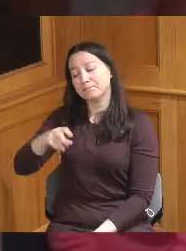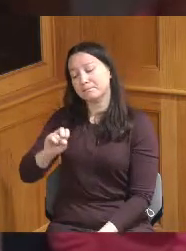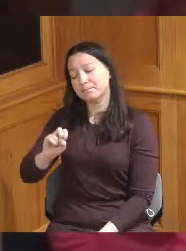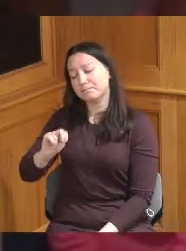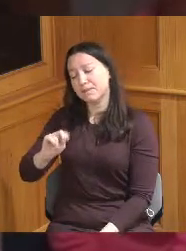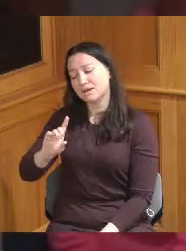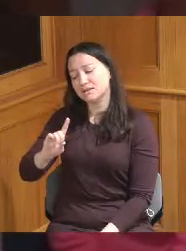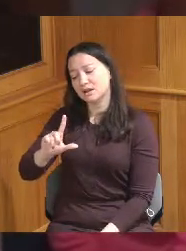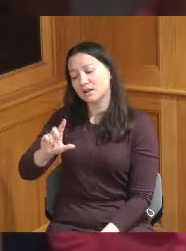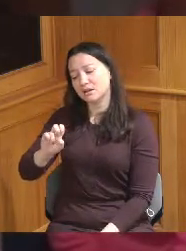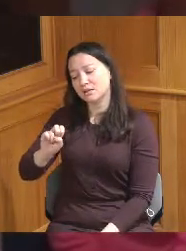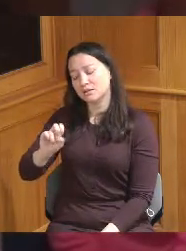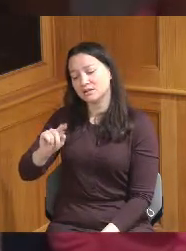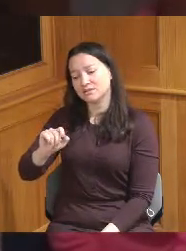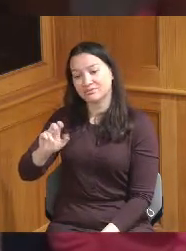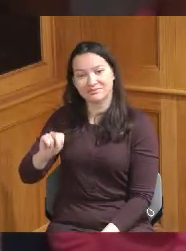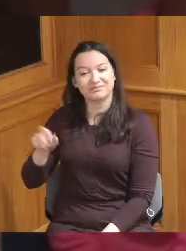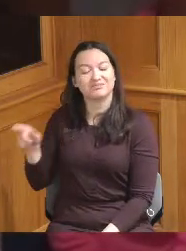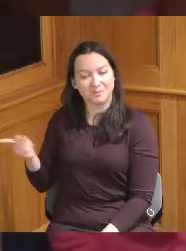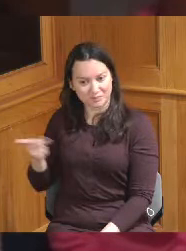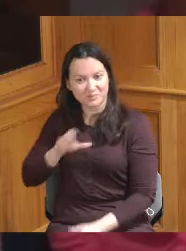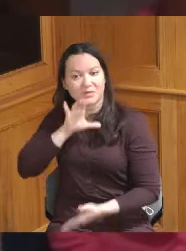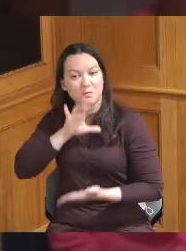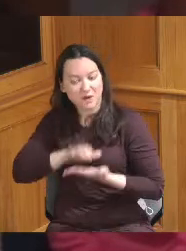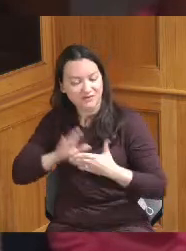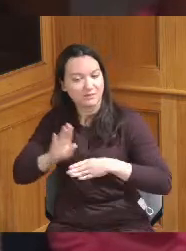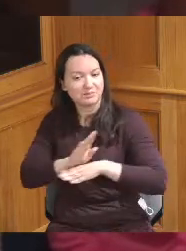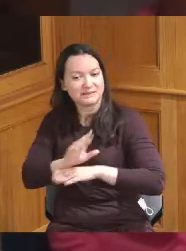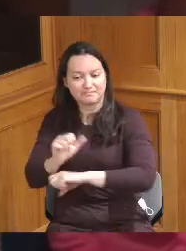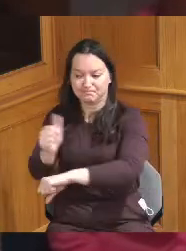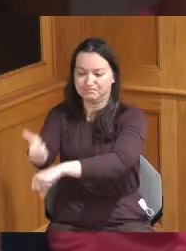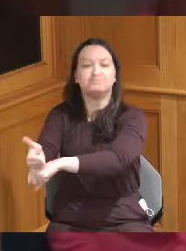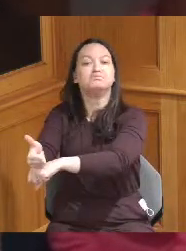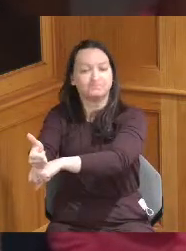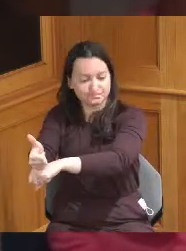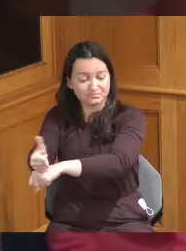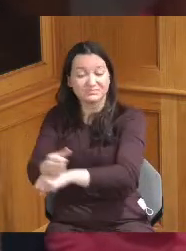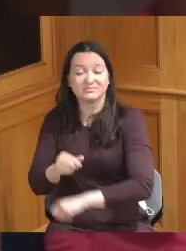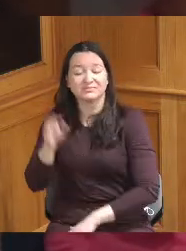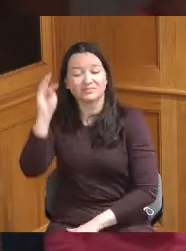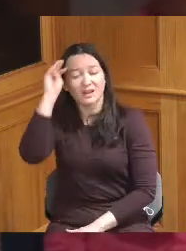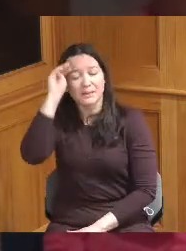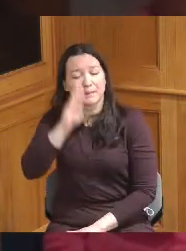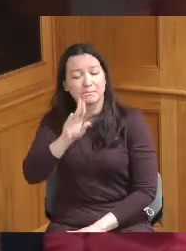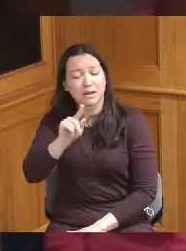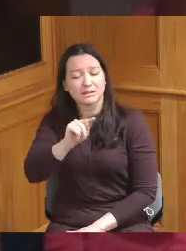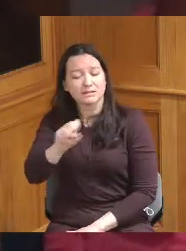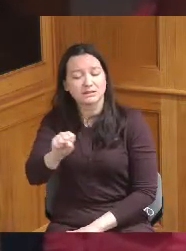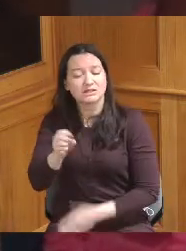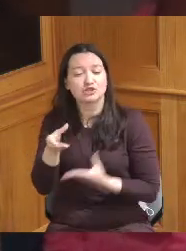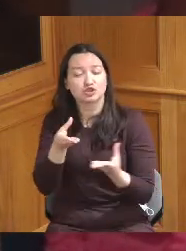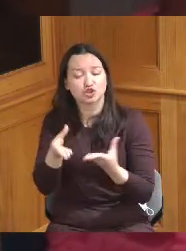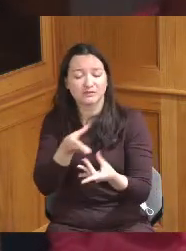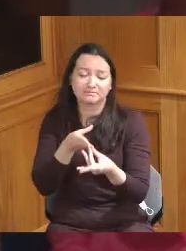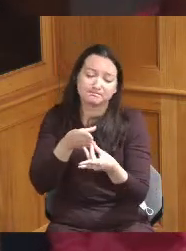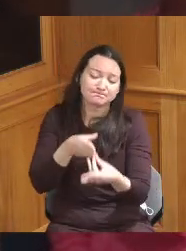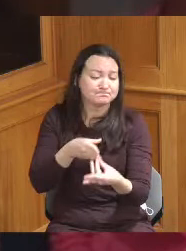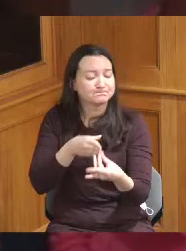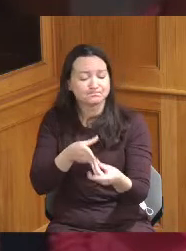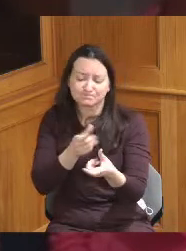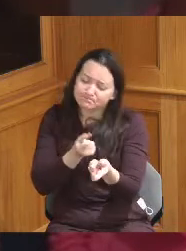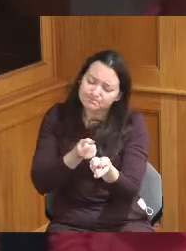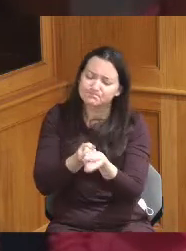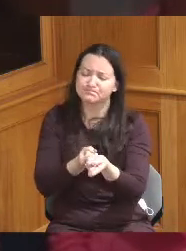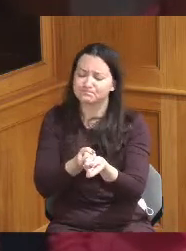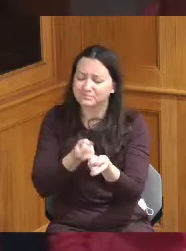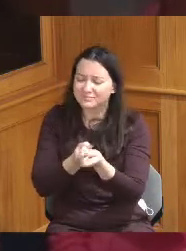which him and his wife with their business is located. Whereas Mr. Butts, through his servant leadership, has been an